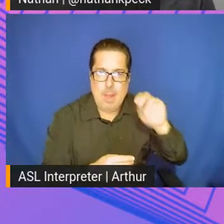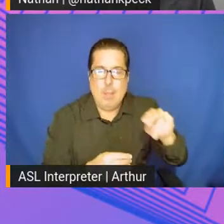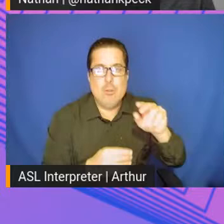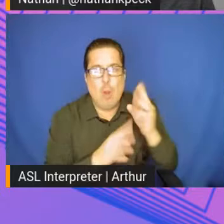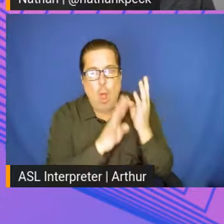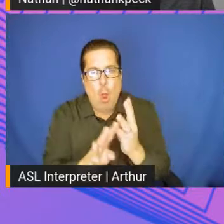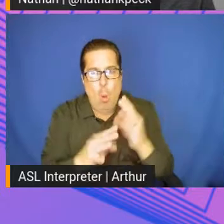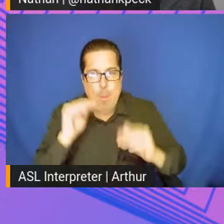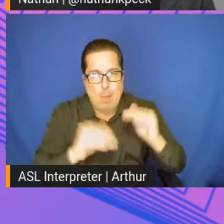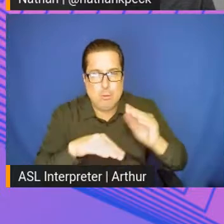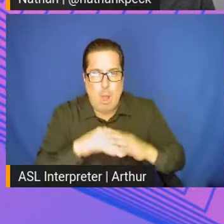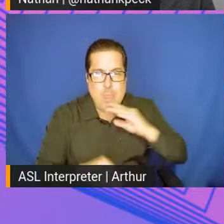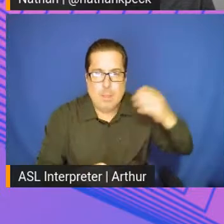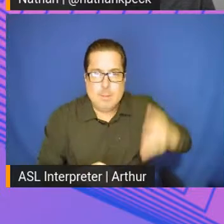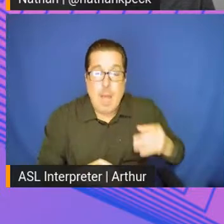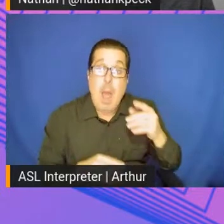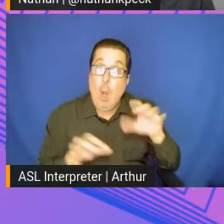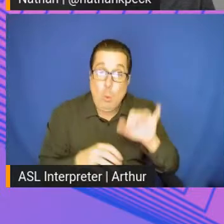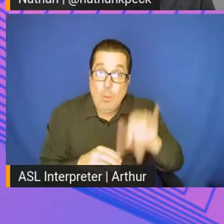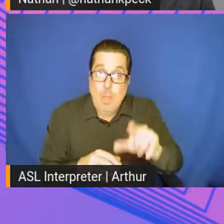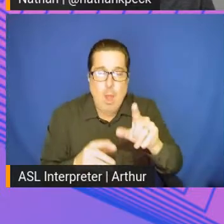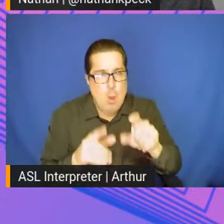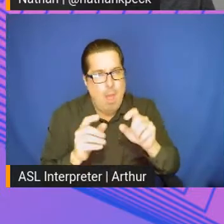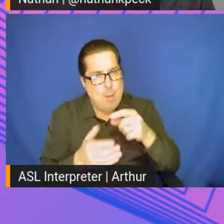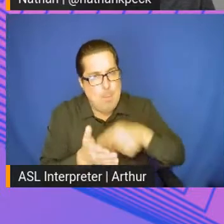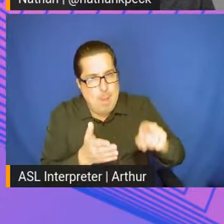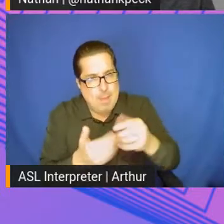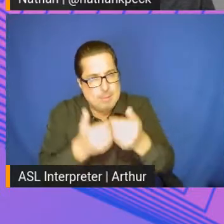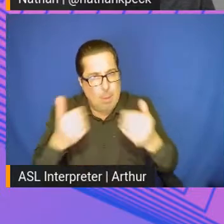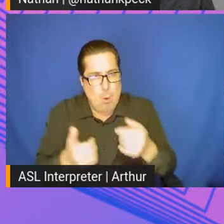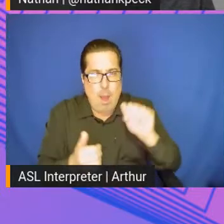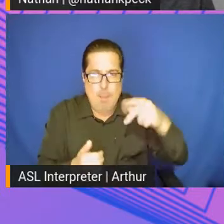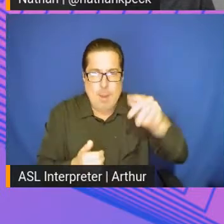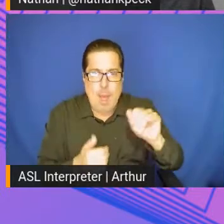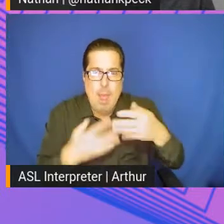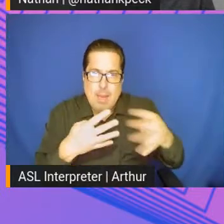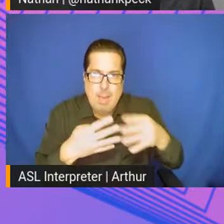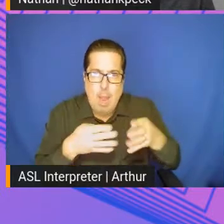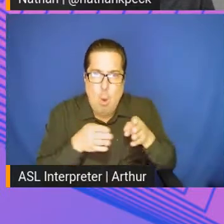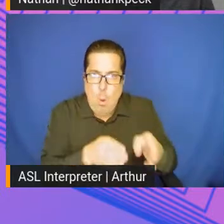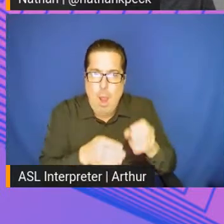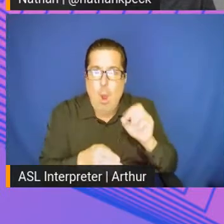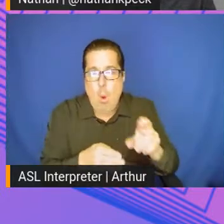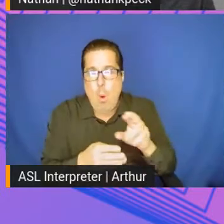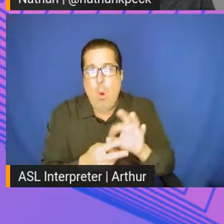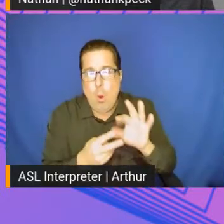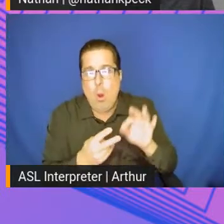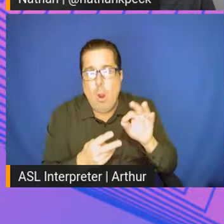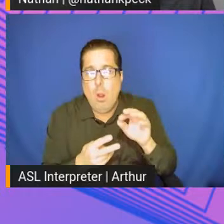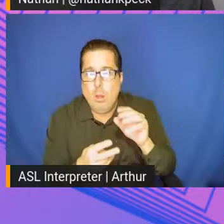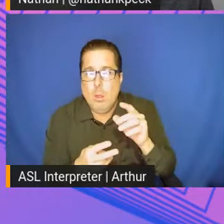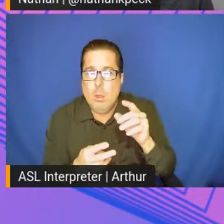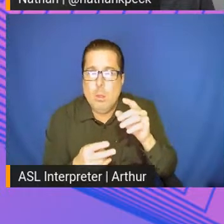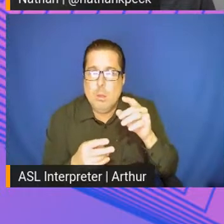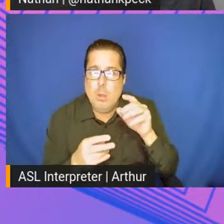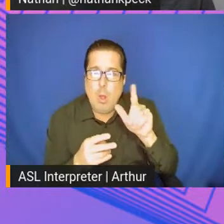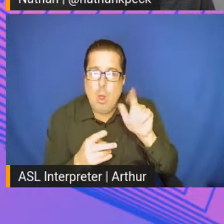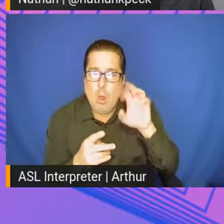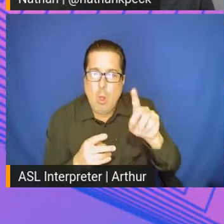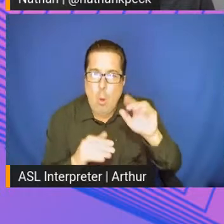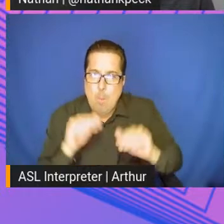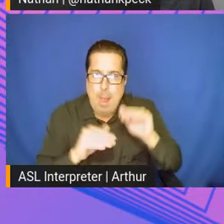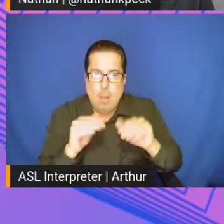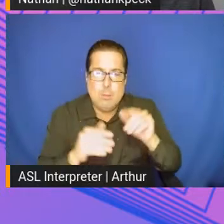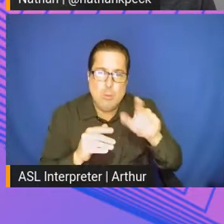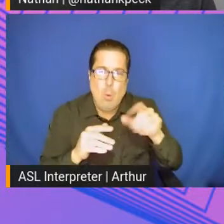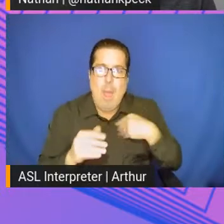do that, you have to pay separately for API gateway or application load balancer. but it gives you a little more control. So you have a choice whether you want to